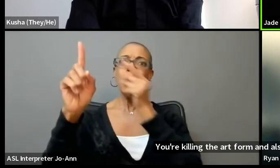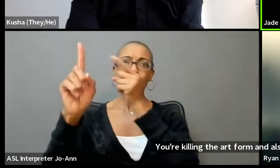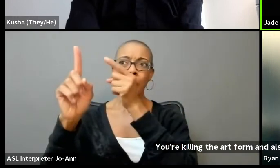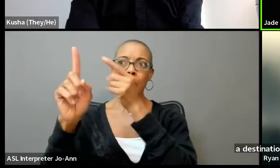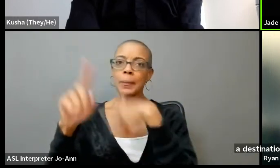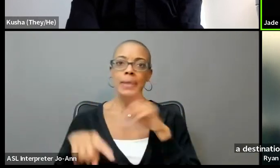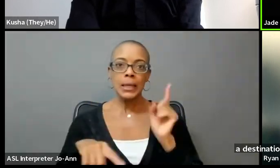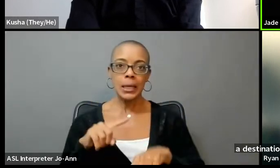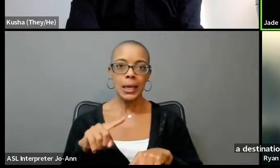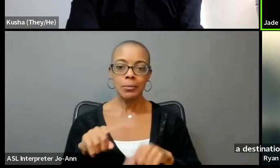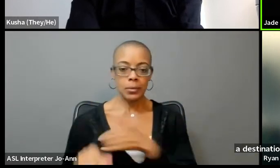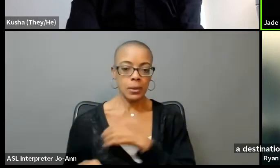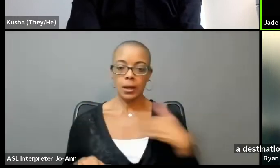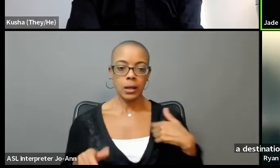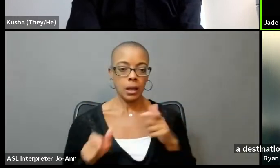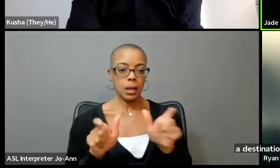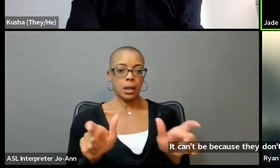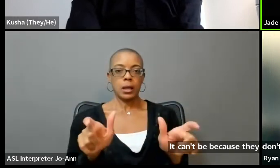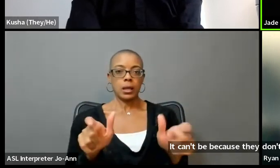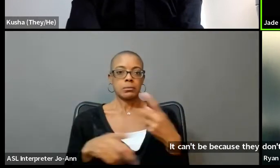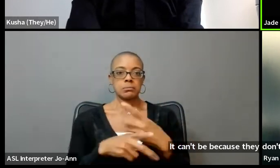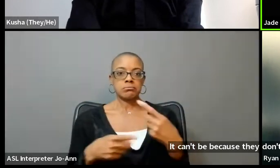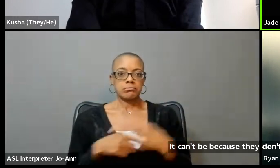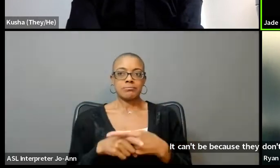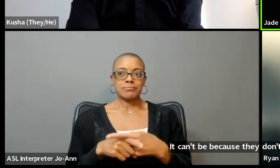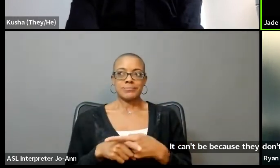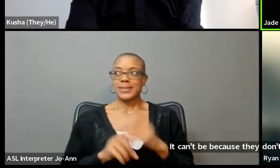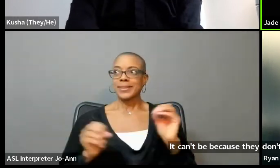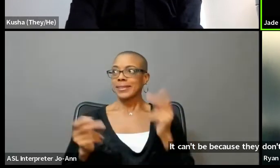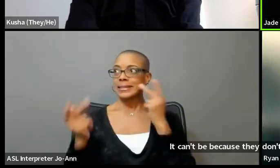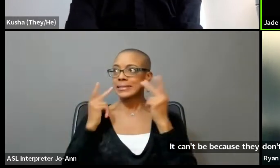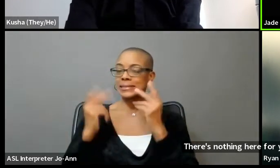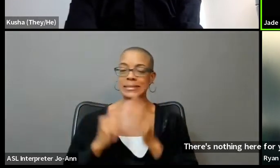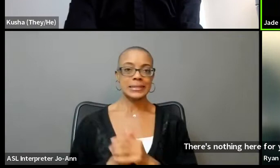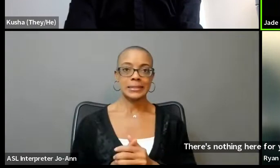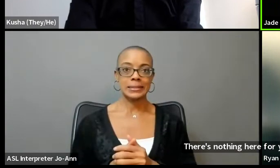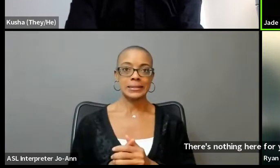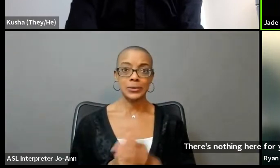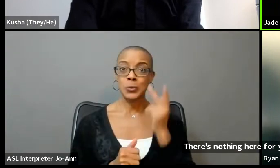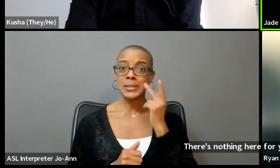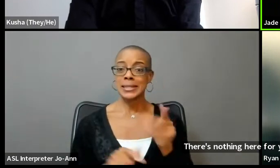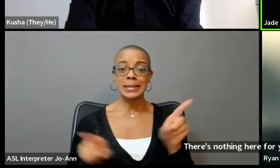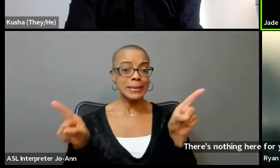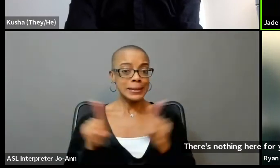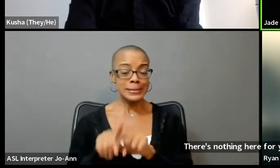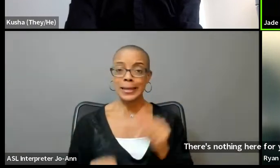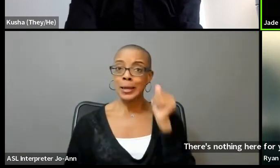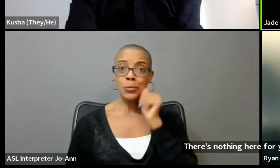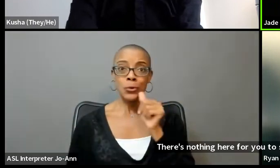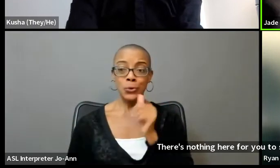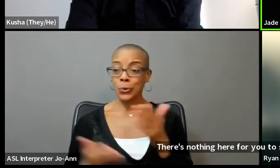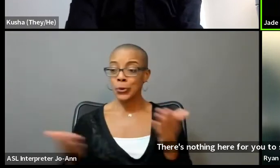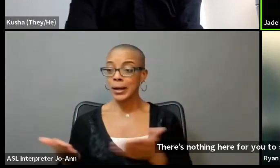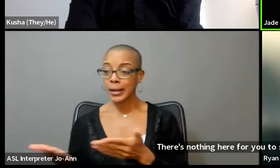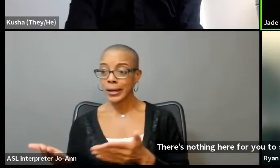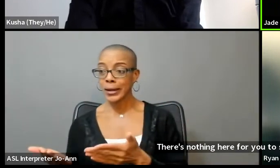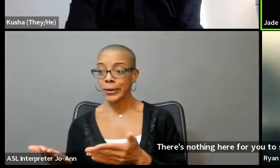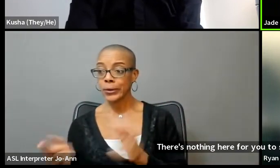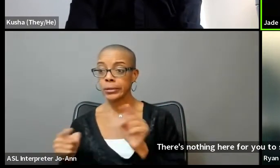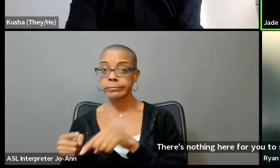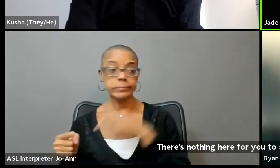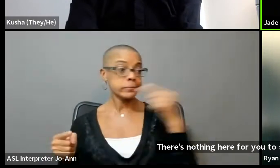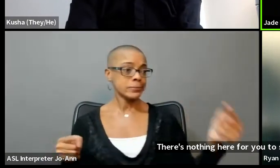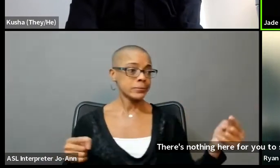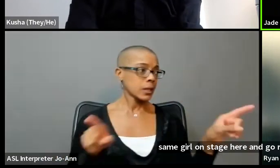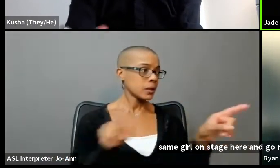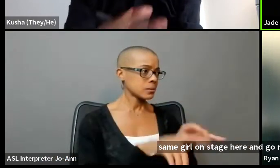don't operate that way. There's nothing here for you to see. You could see the same girl on stage here and go right across the street and see